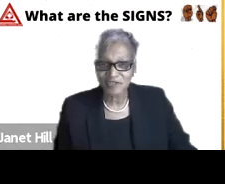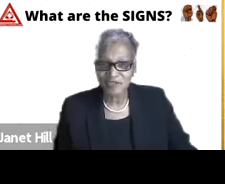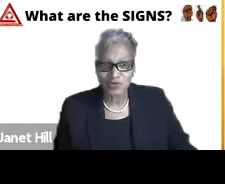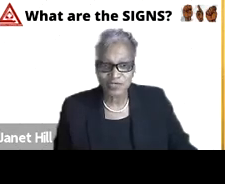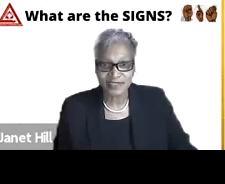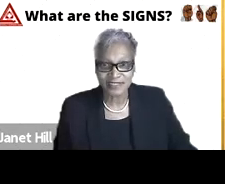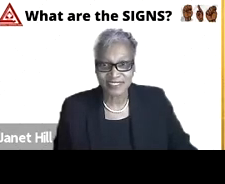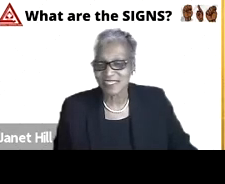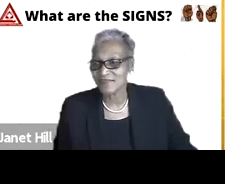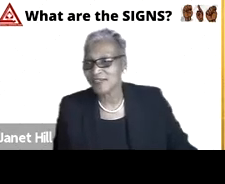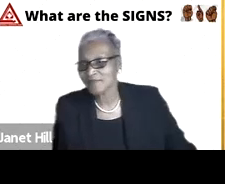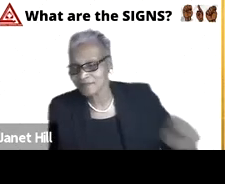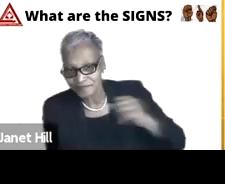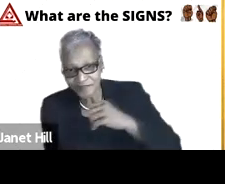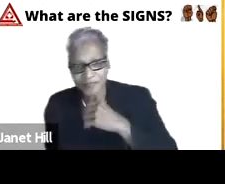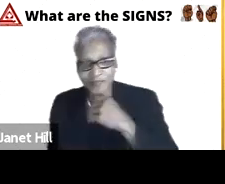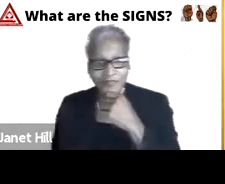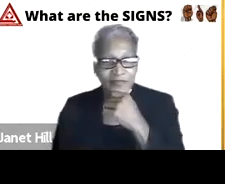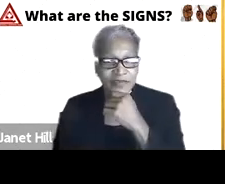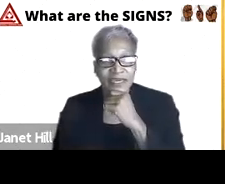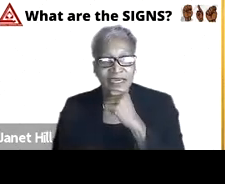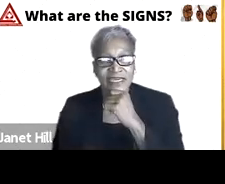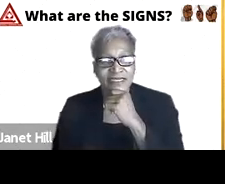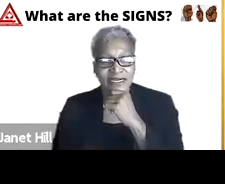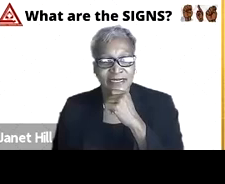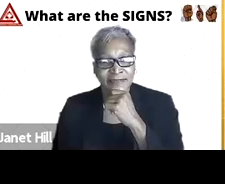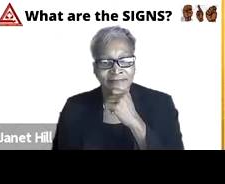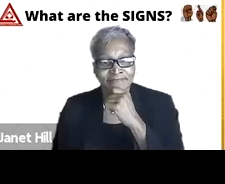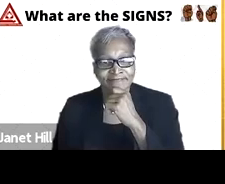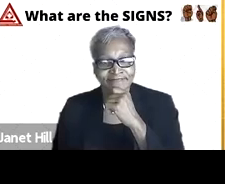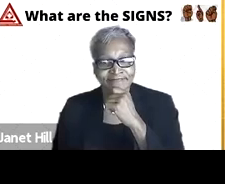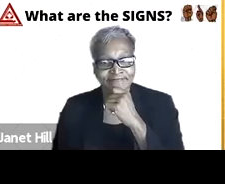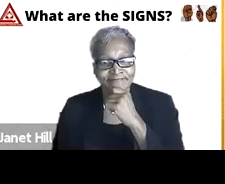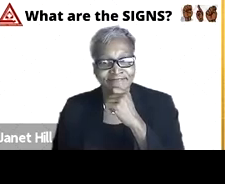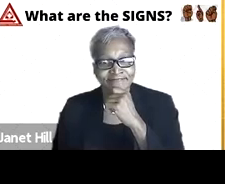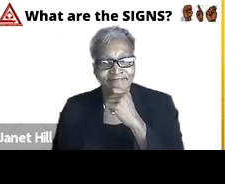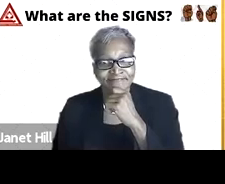I have enjoyed this evening. And